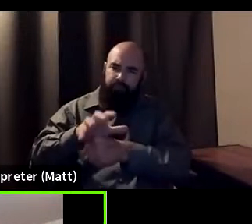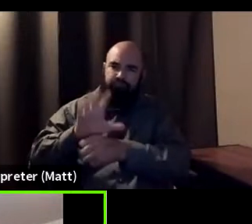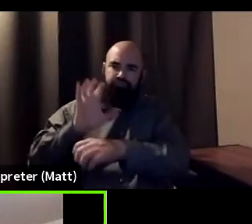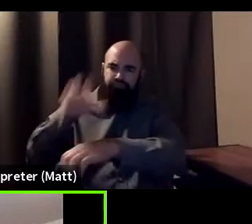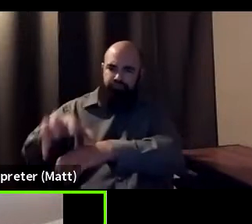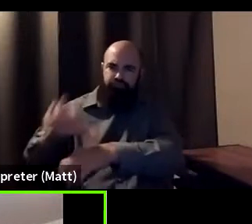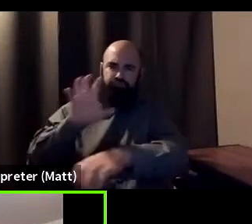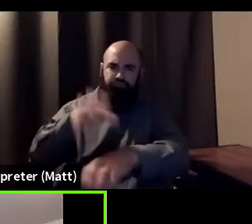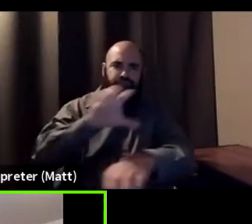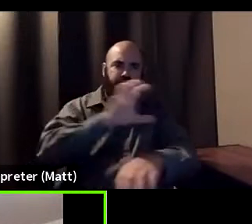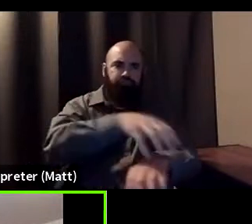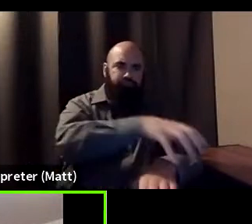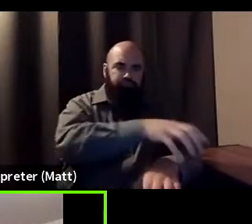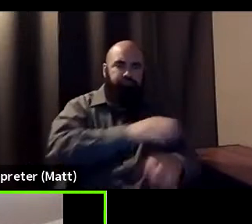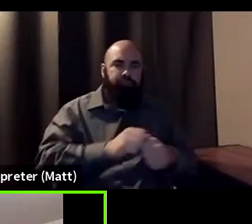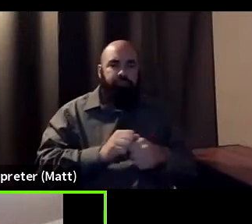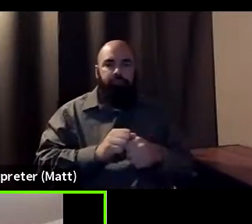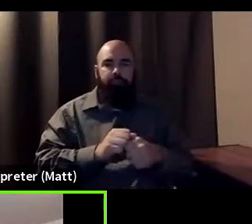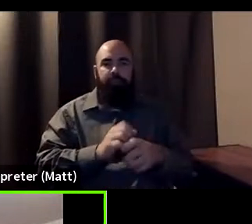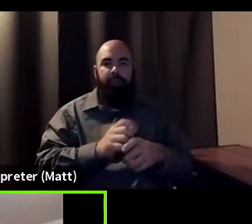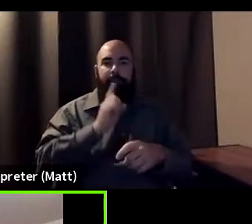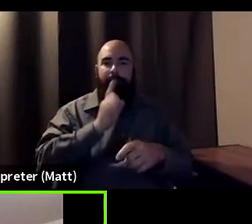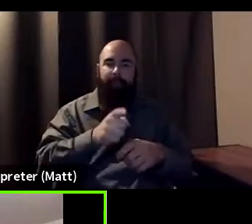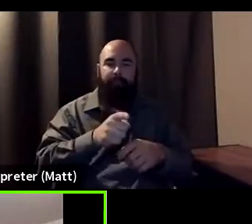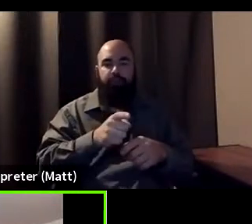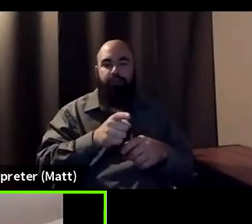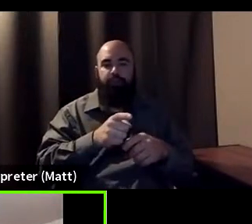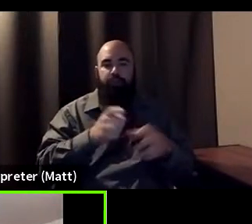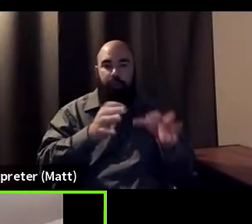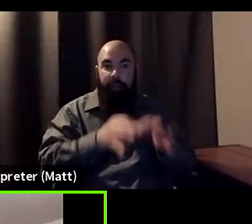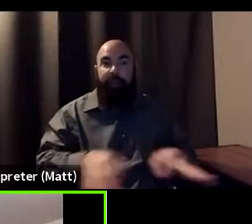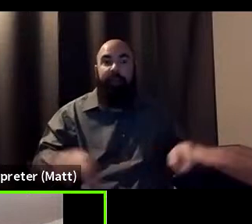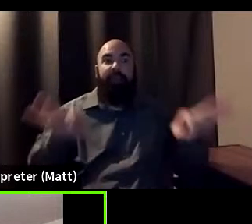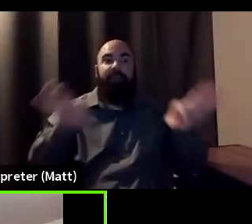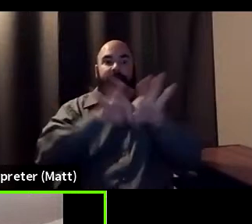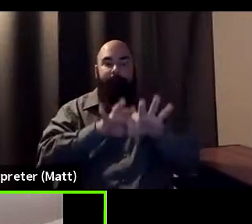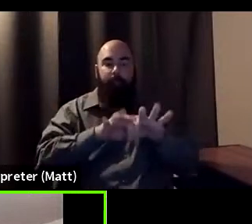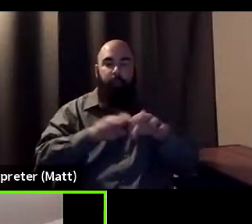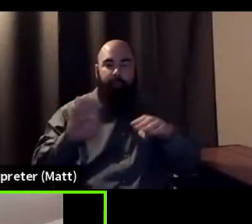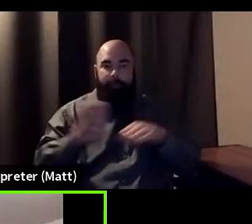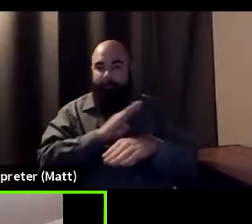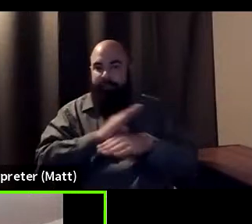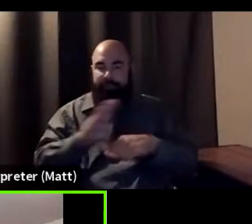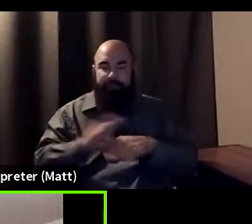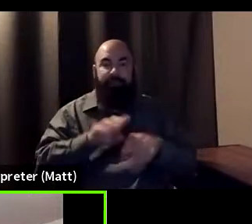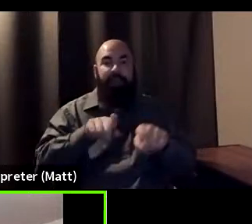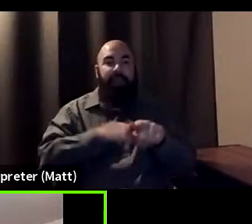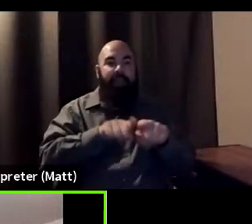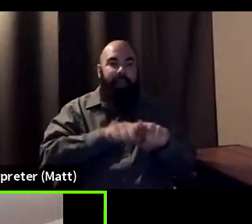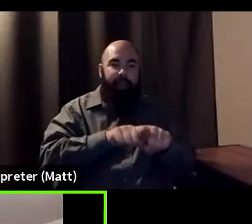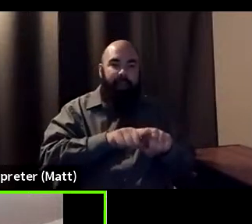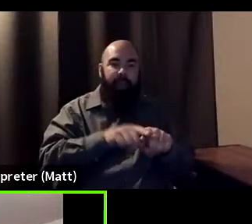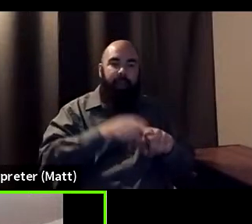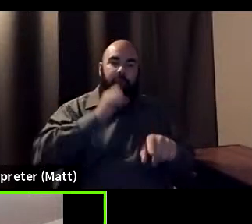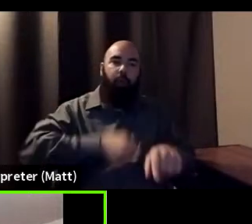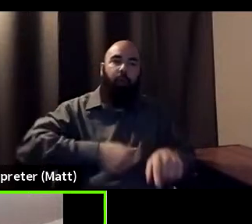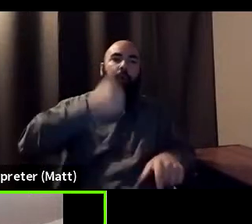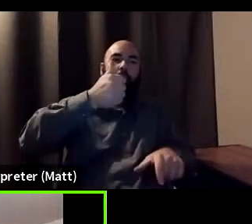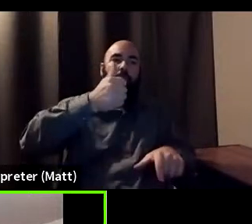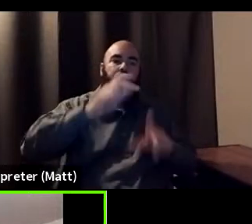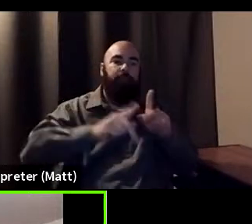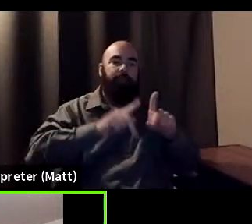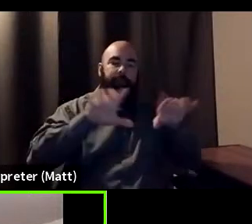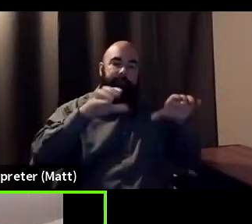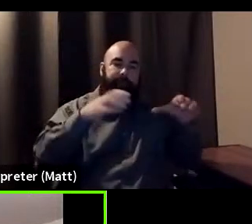We've been targeting, our critical infrastructure, and then we've also targeted our elderly population as well. But we know that some of